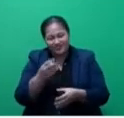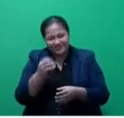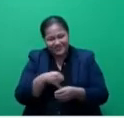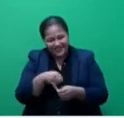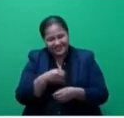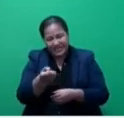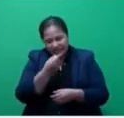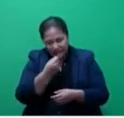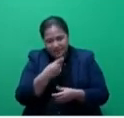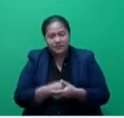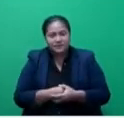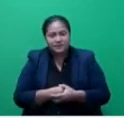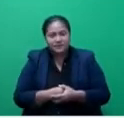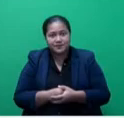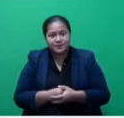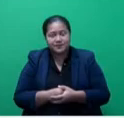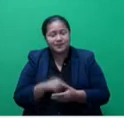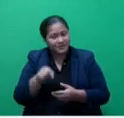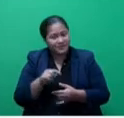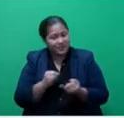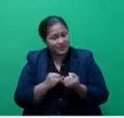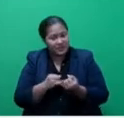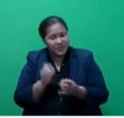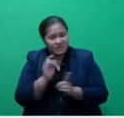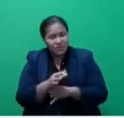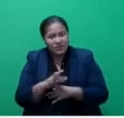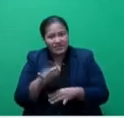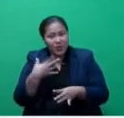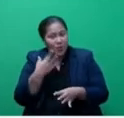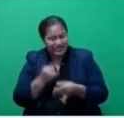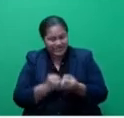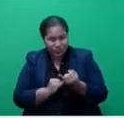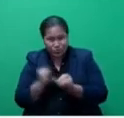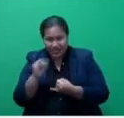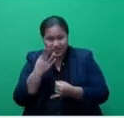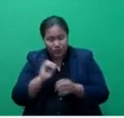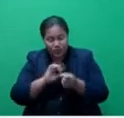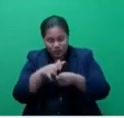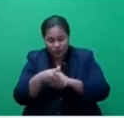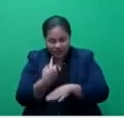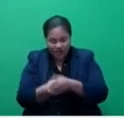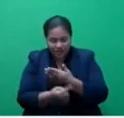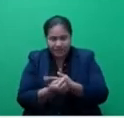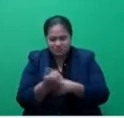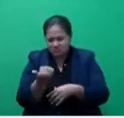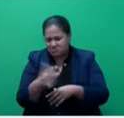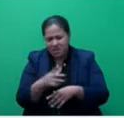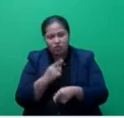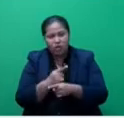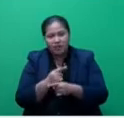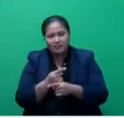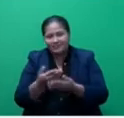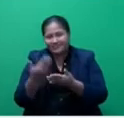especially essential perishable, is a chronic issue and even made worse with the COVID-19 pandemic. I had mentioned this before in that